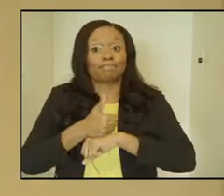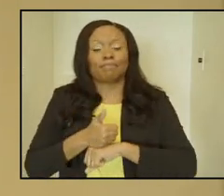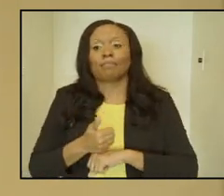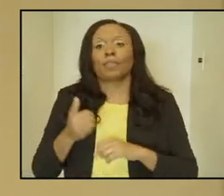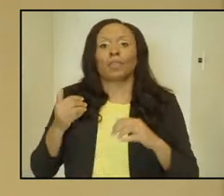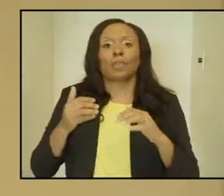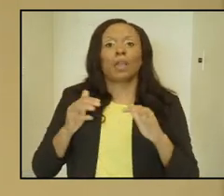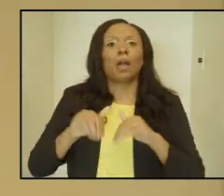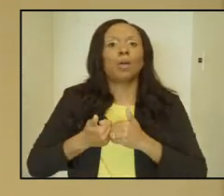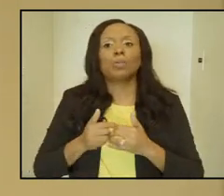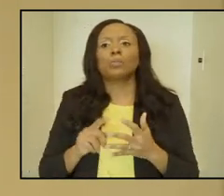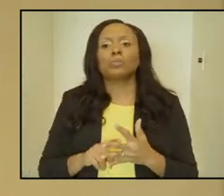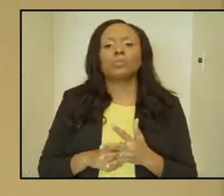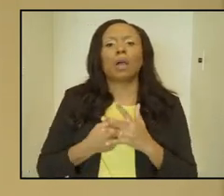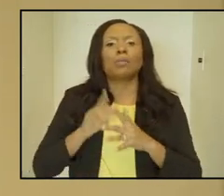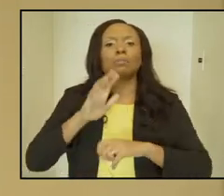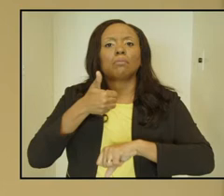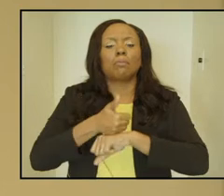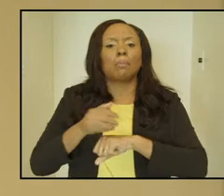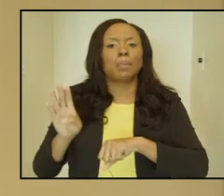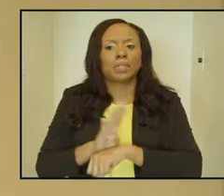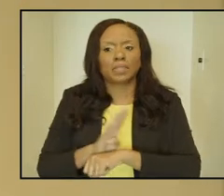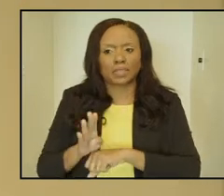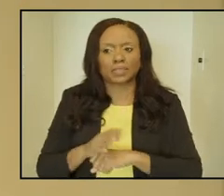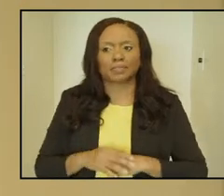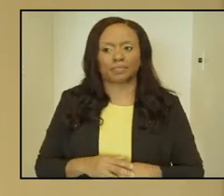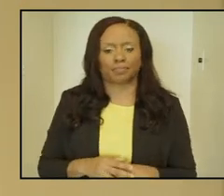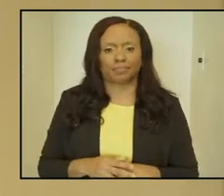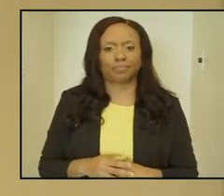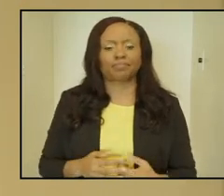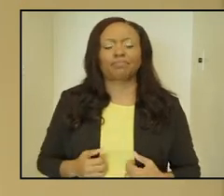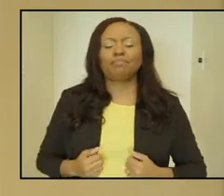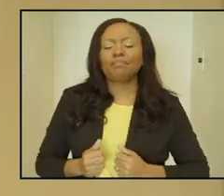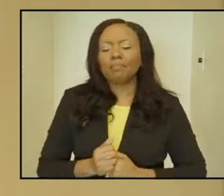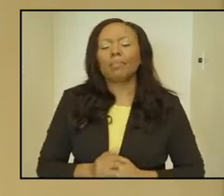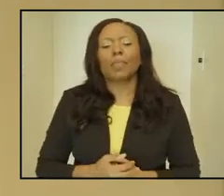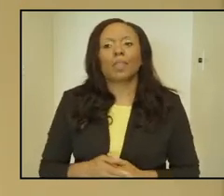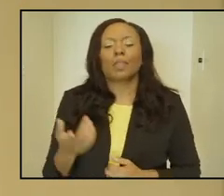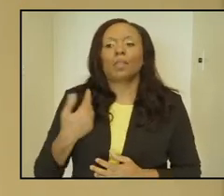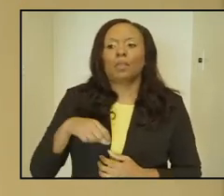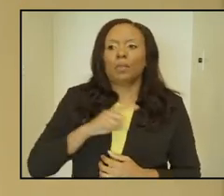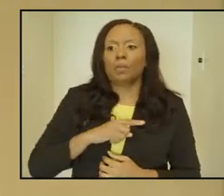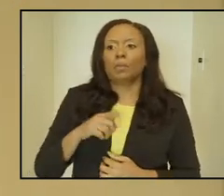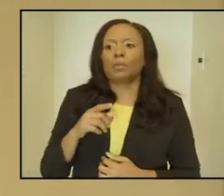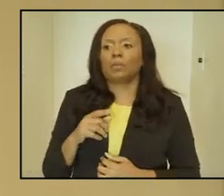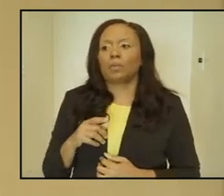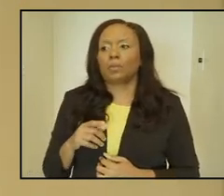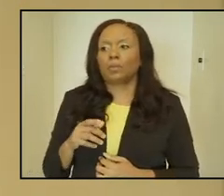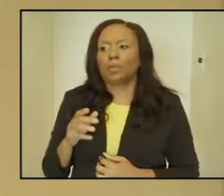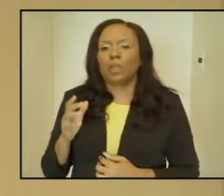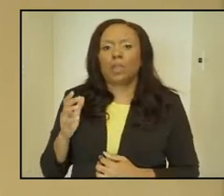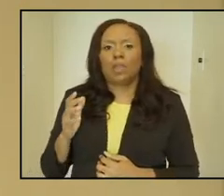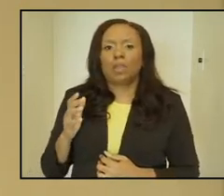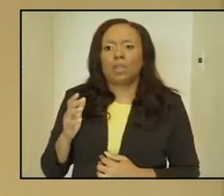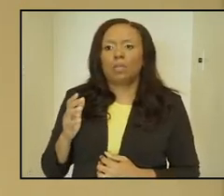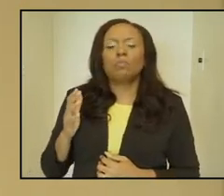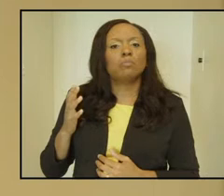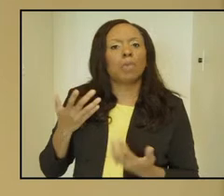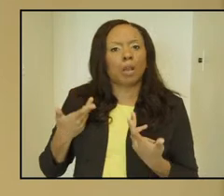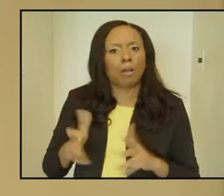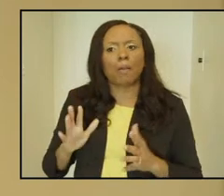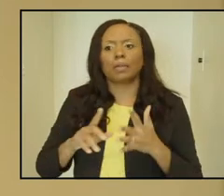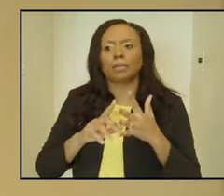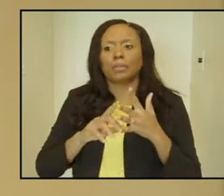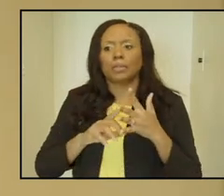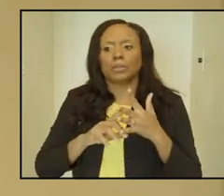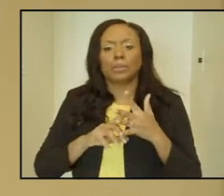business, while the work has already started on phase two, which will encompass the post-registration process. The benefits